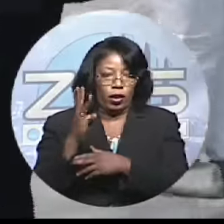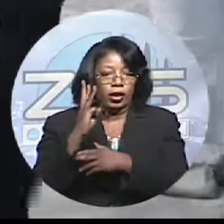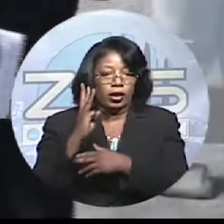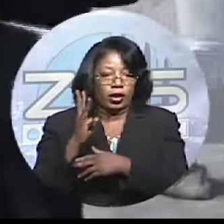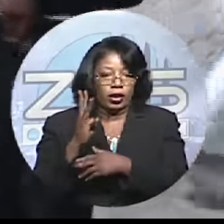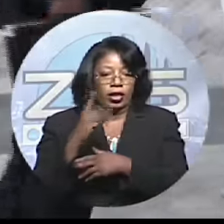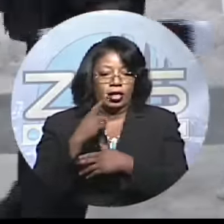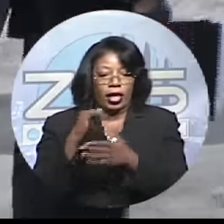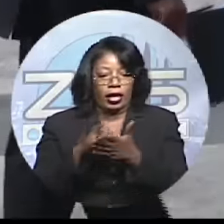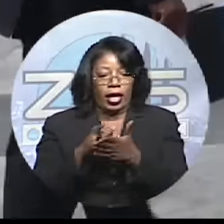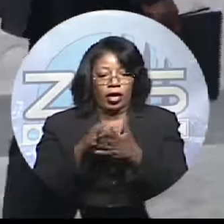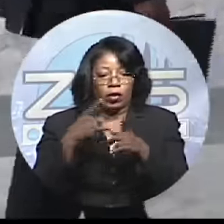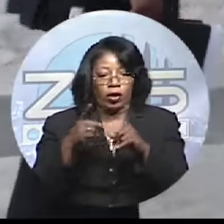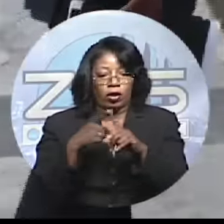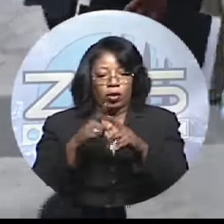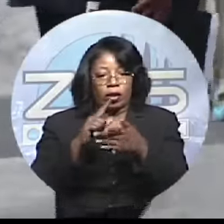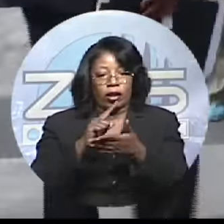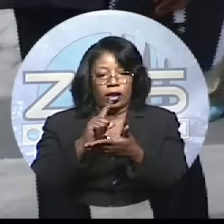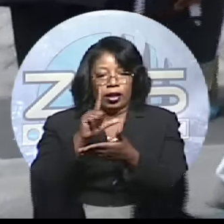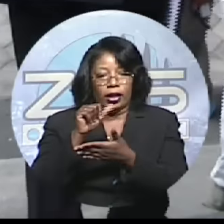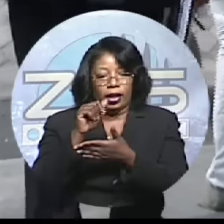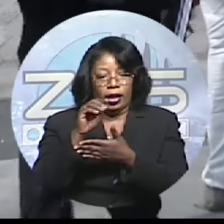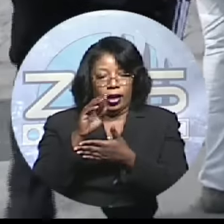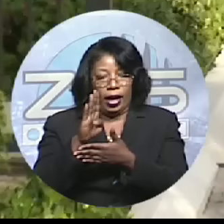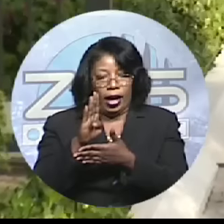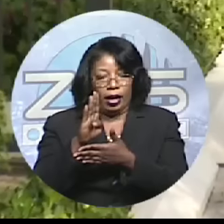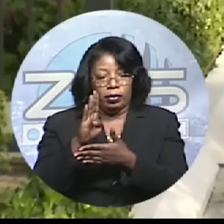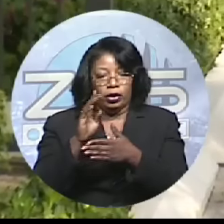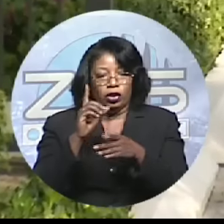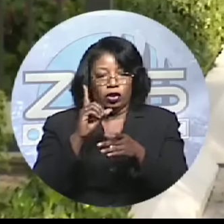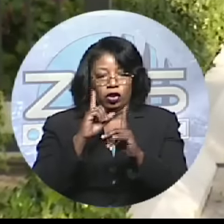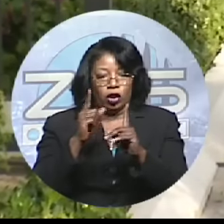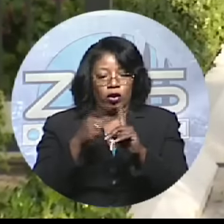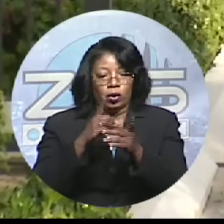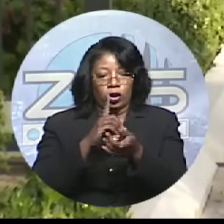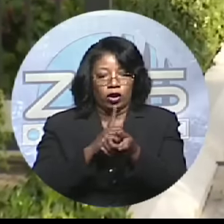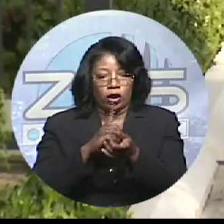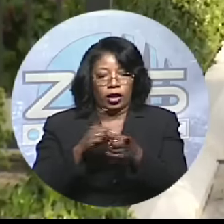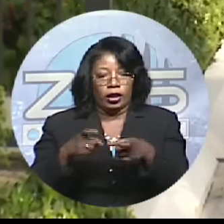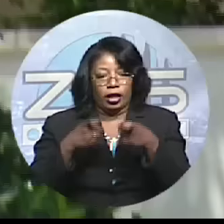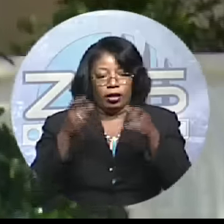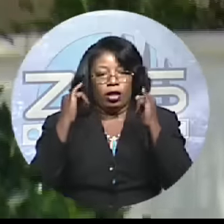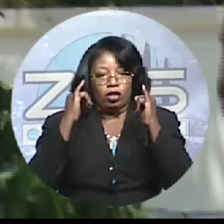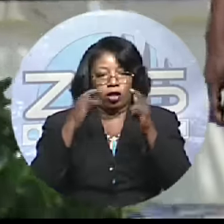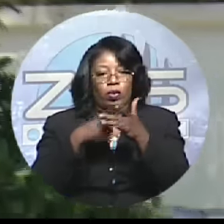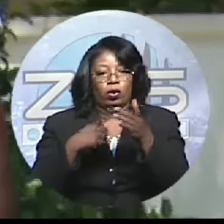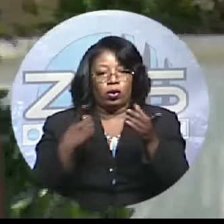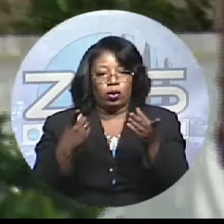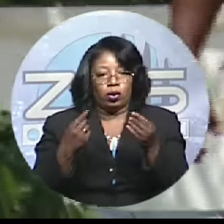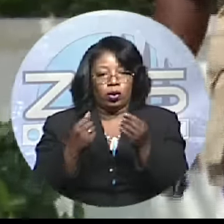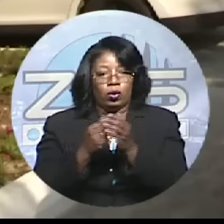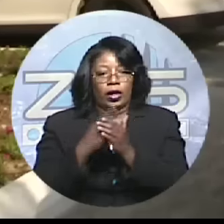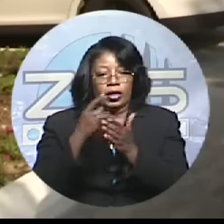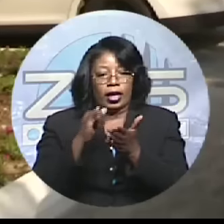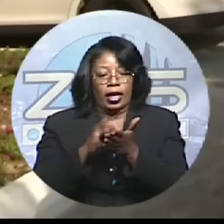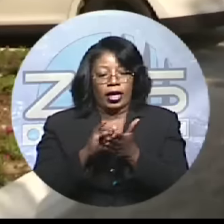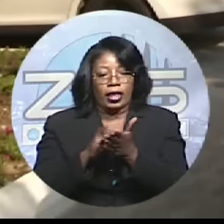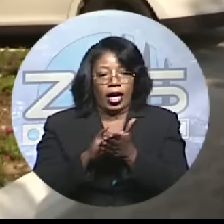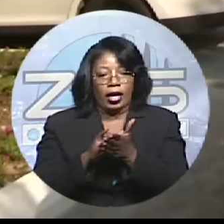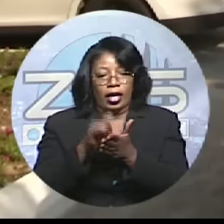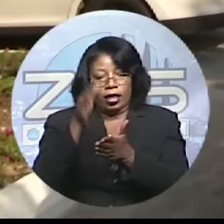he went to the RAND lab that same day and spoke to pathologist Dr. Sands, who gave him further instructions. He says the deceased had abrasions to the